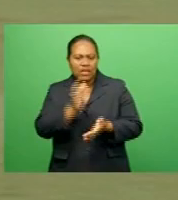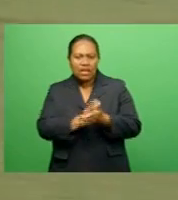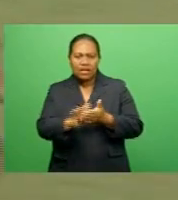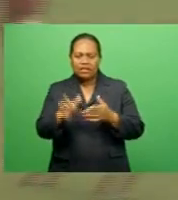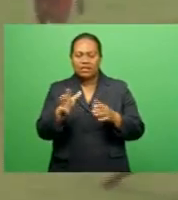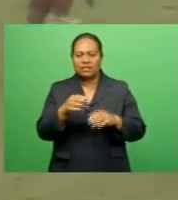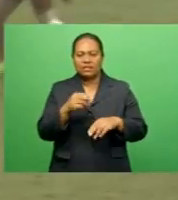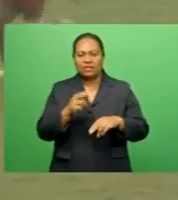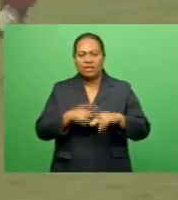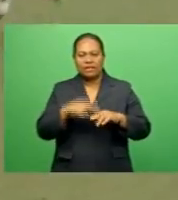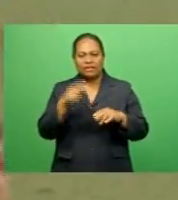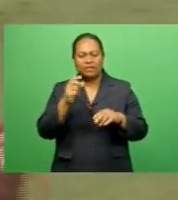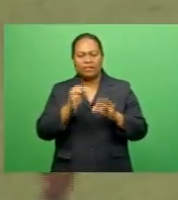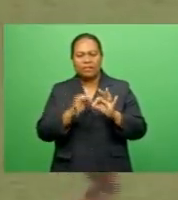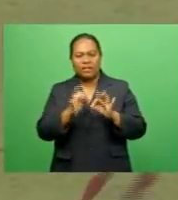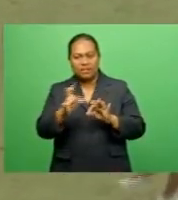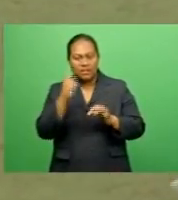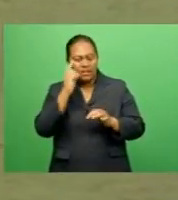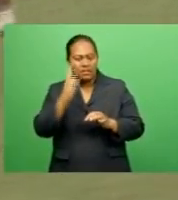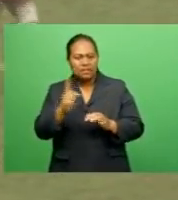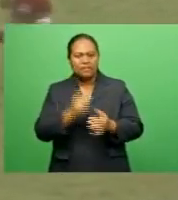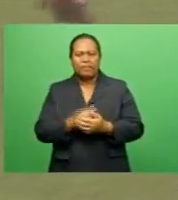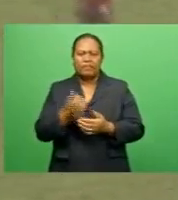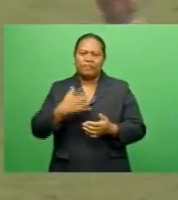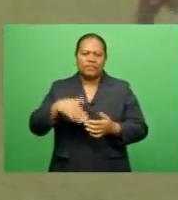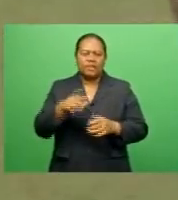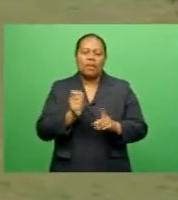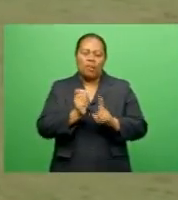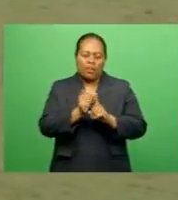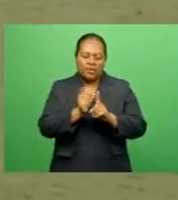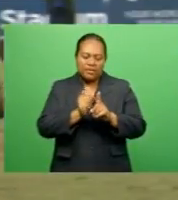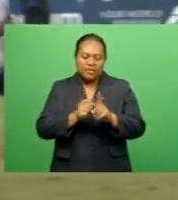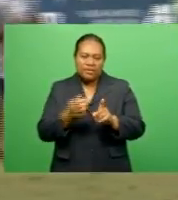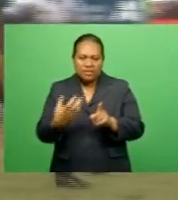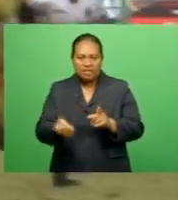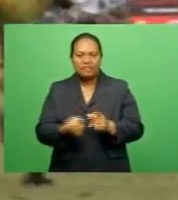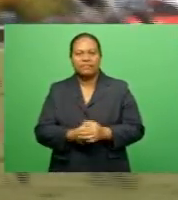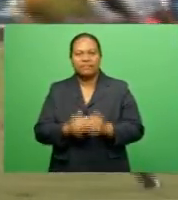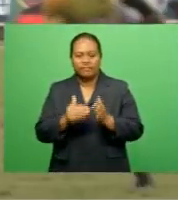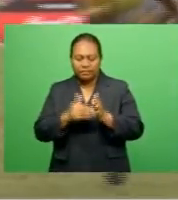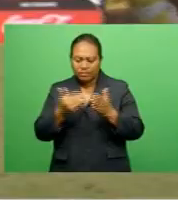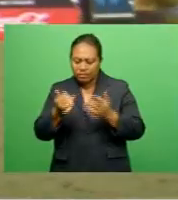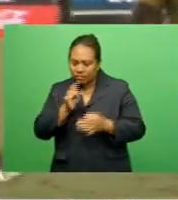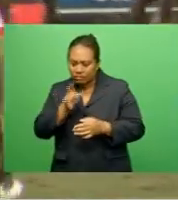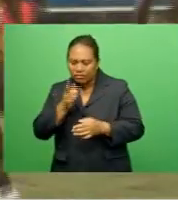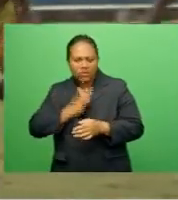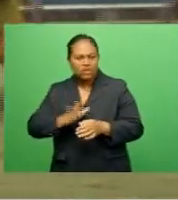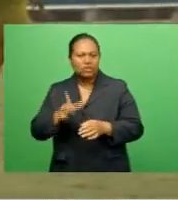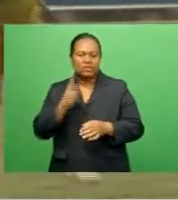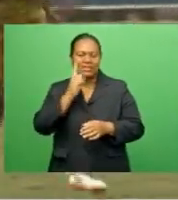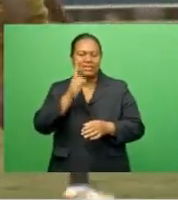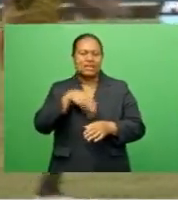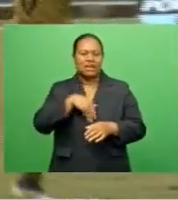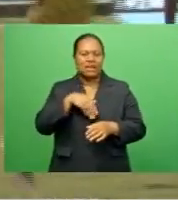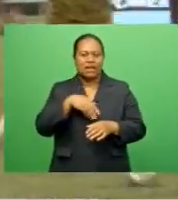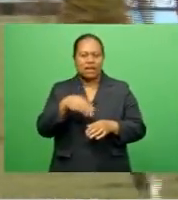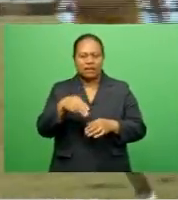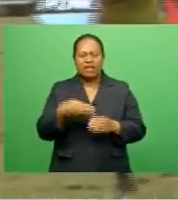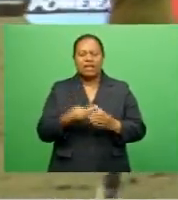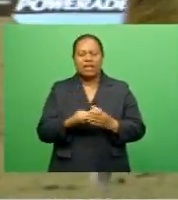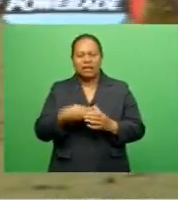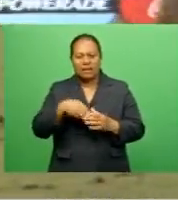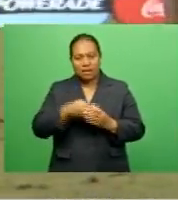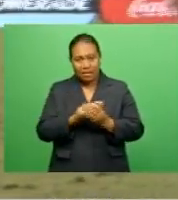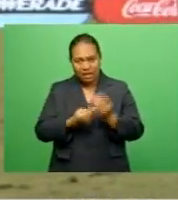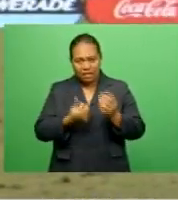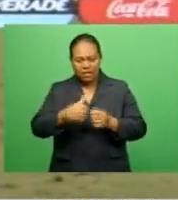tournaments, when teams are tied, it goes to points difference. We are stepping into looking at the cards bonus first. He says it would not be